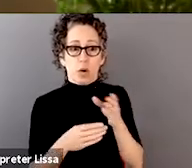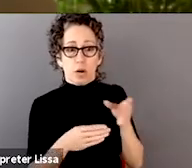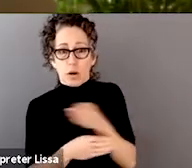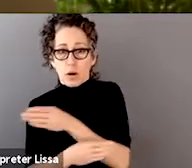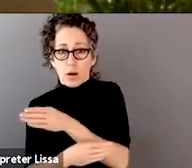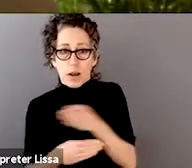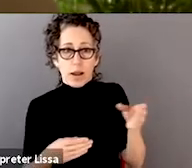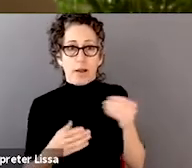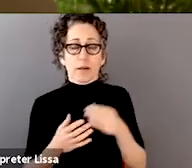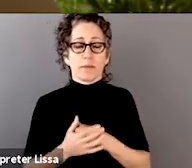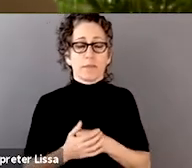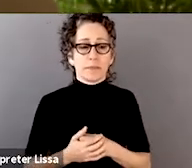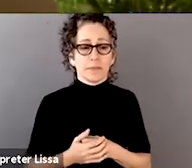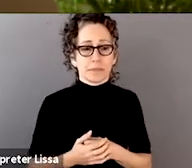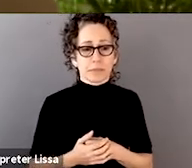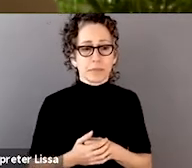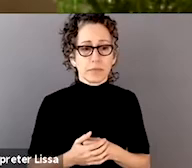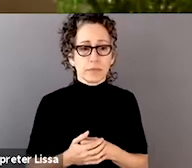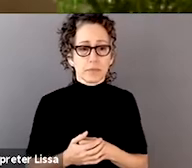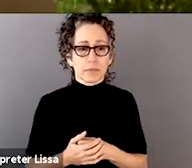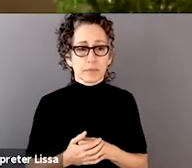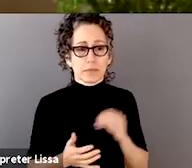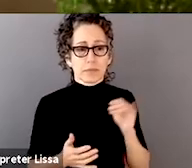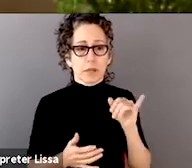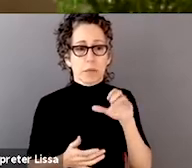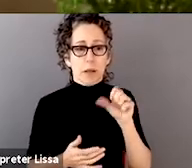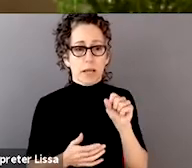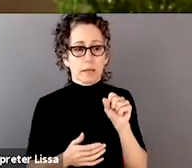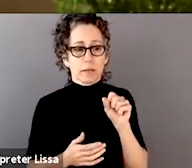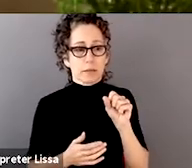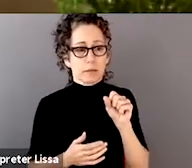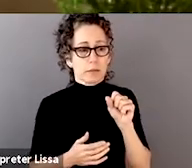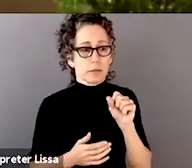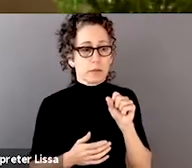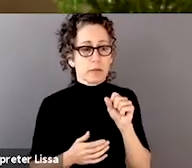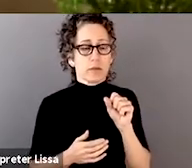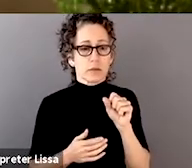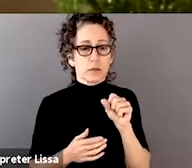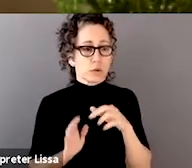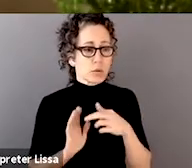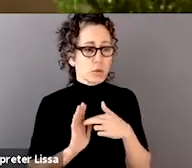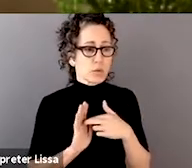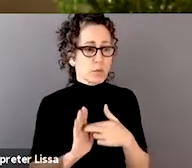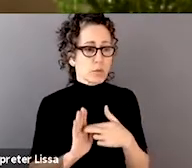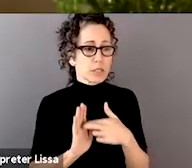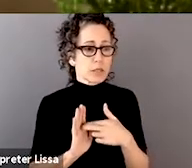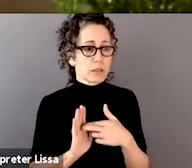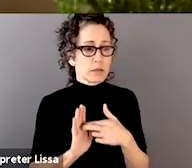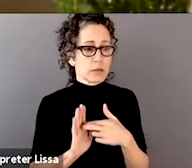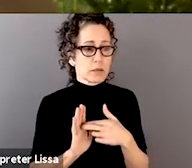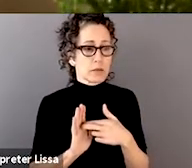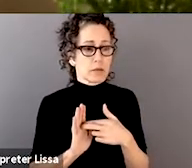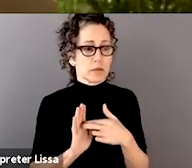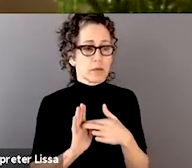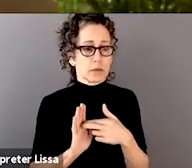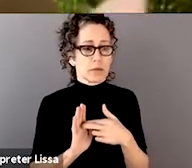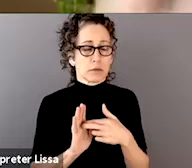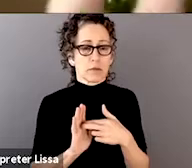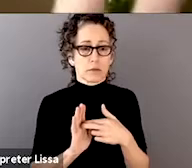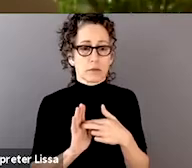broadly these days, is bias is referring to these undesirable bias. And even in that